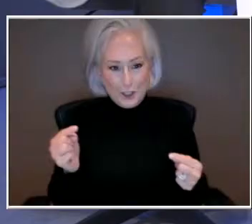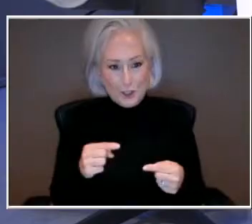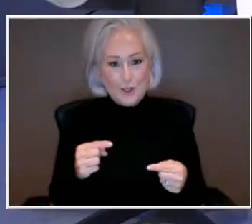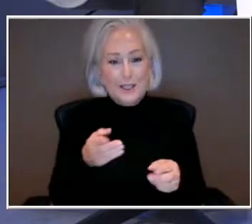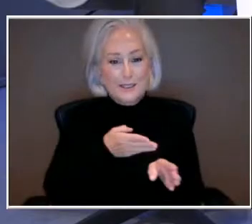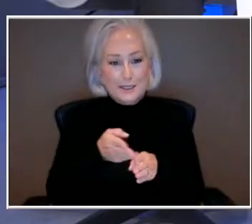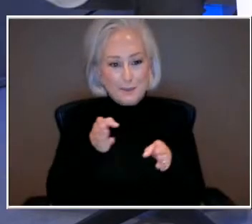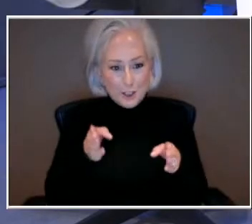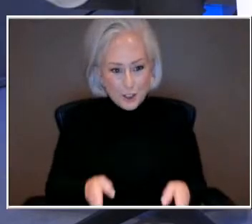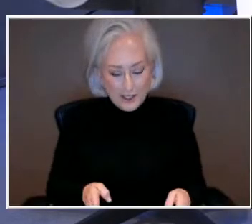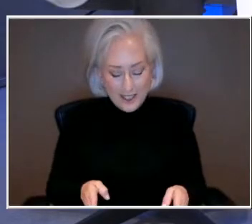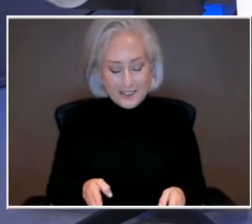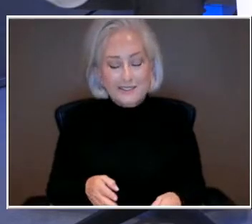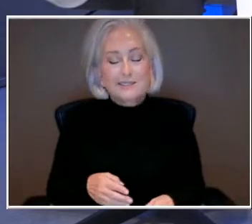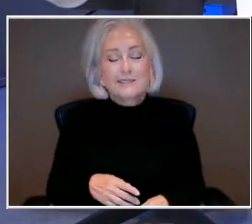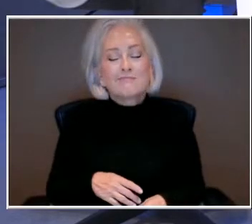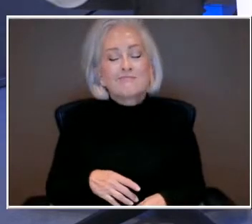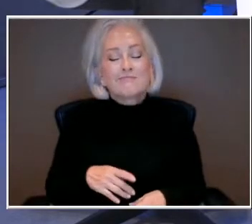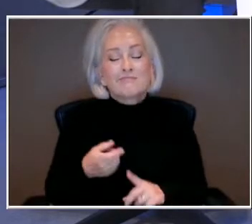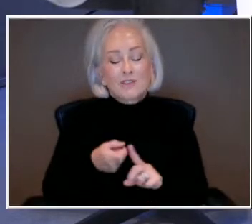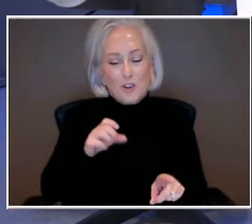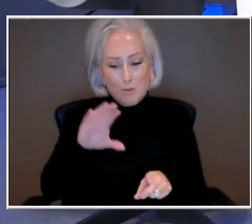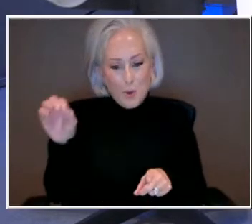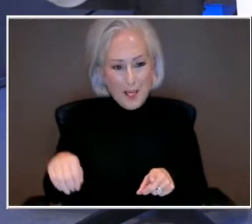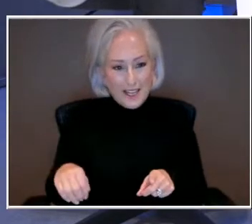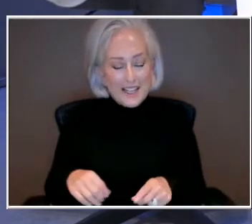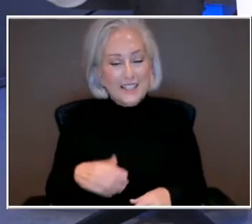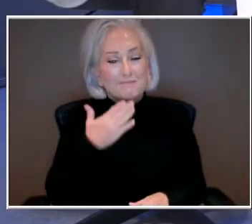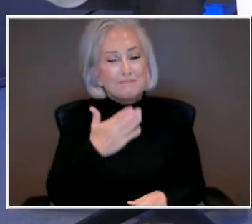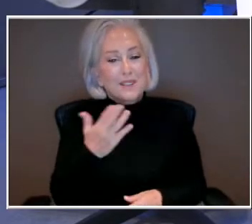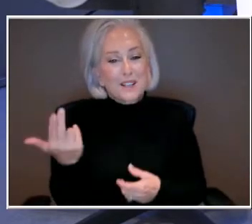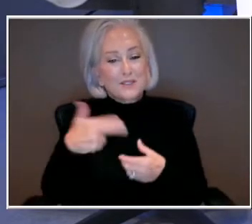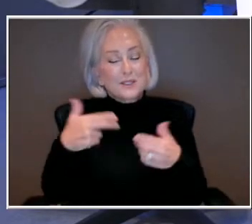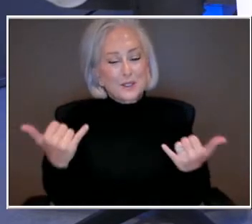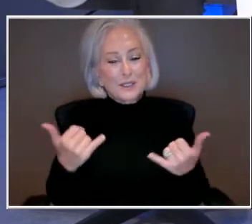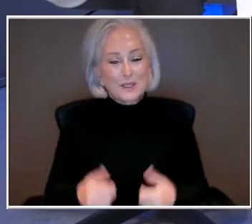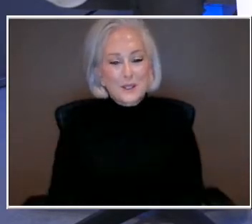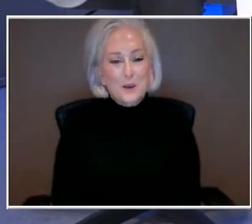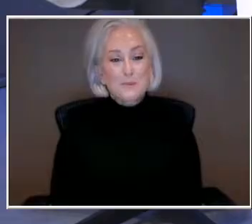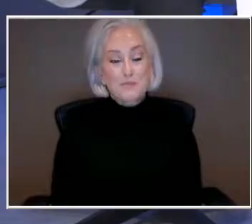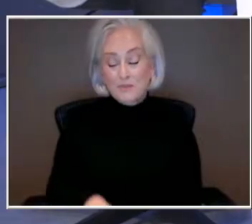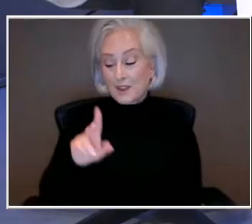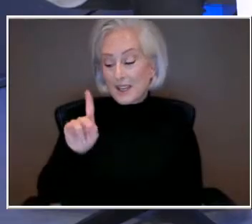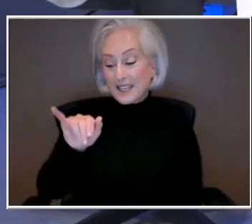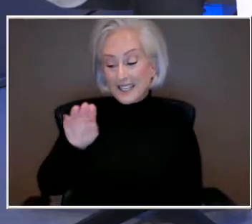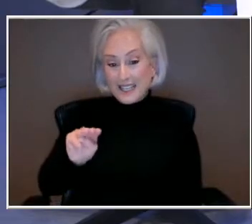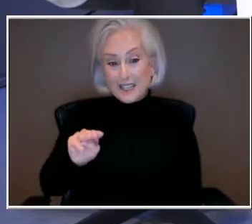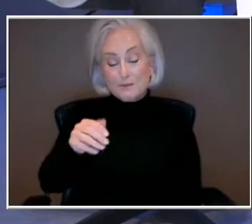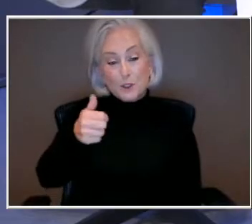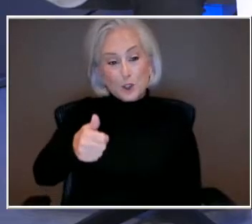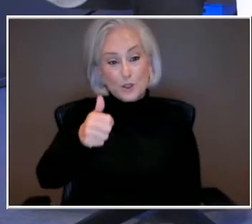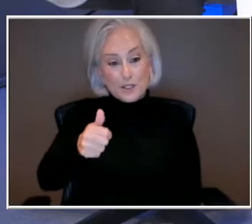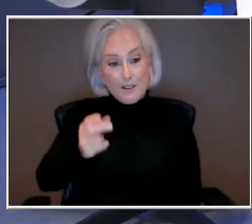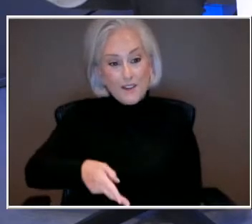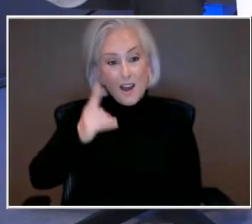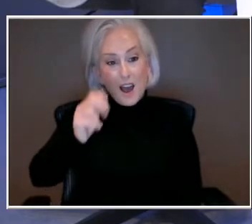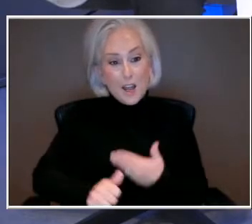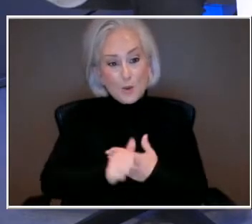Olathe. Thank you for being with us today. Kim, you are at the high risk for breast cancer, as we